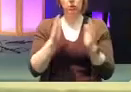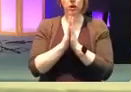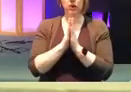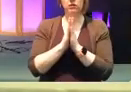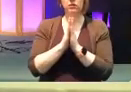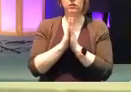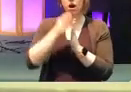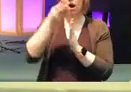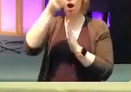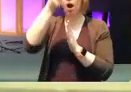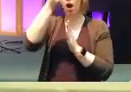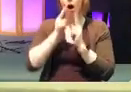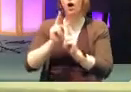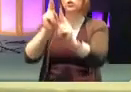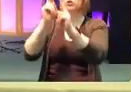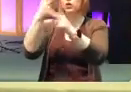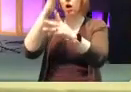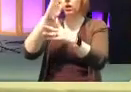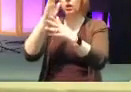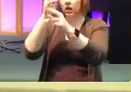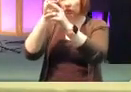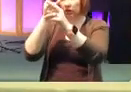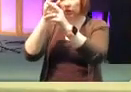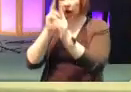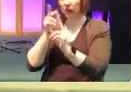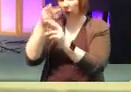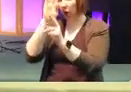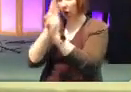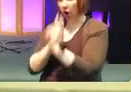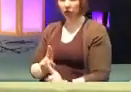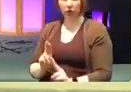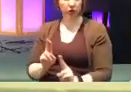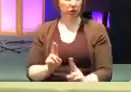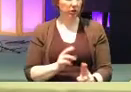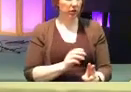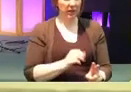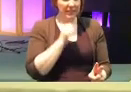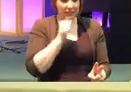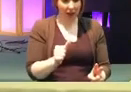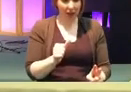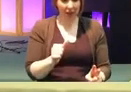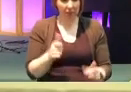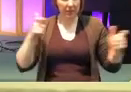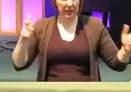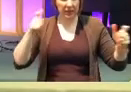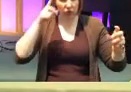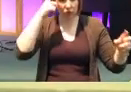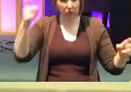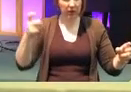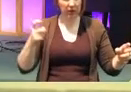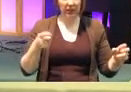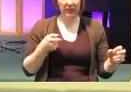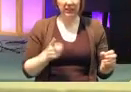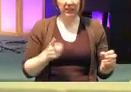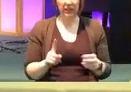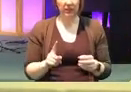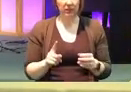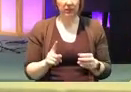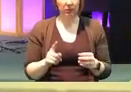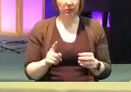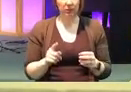bold prayers. Yeah. God isn't offended by your biggest dream or your boldest prayers. He is offended by anything